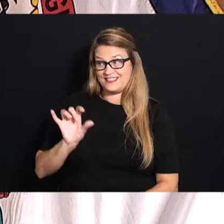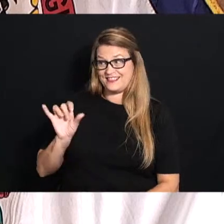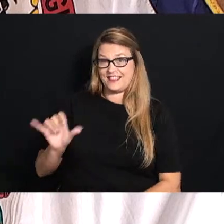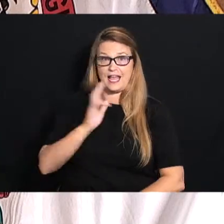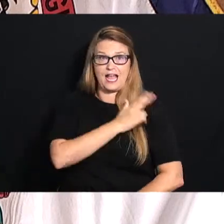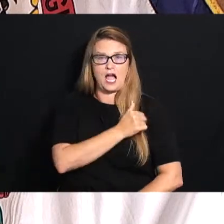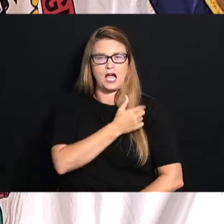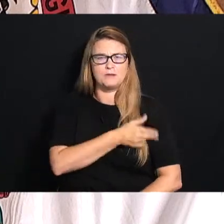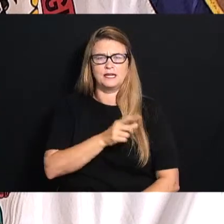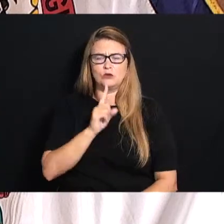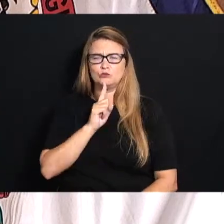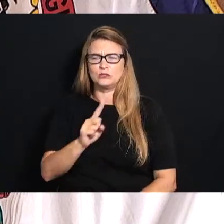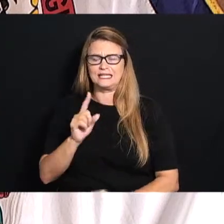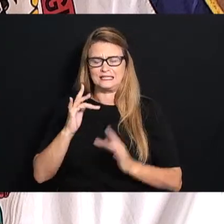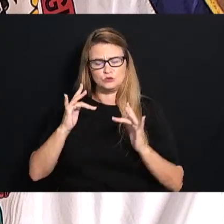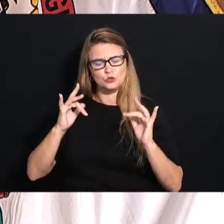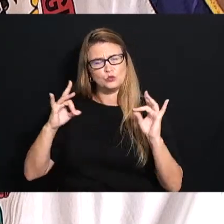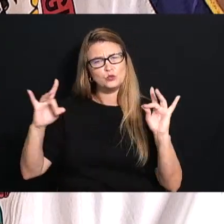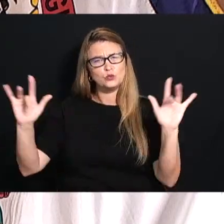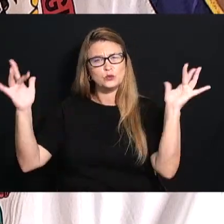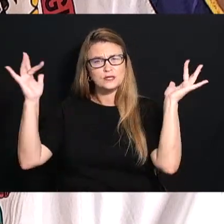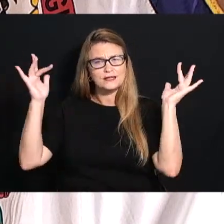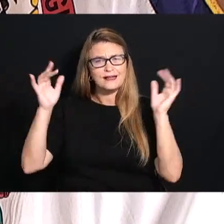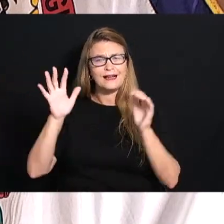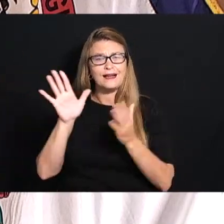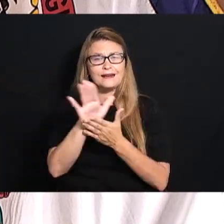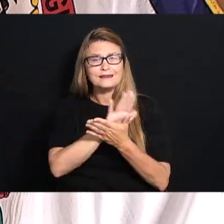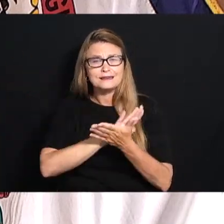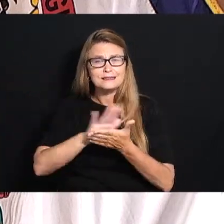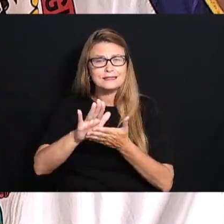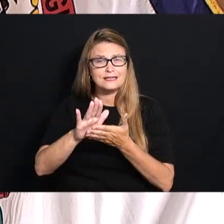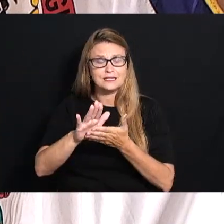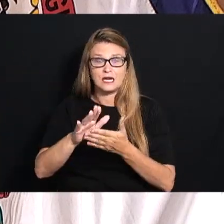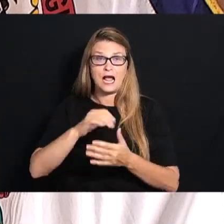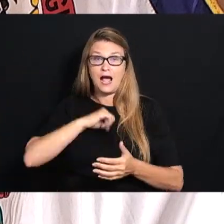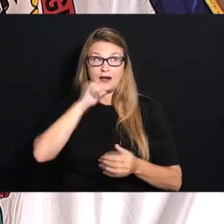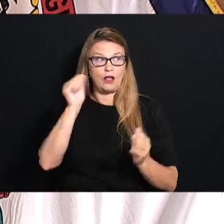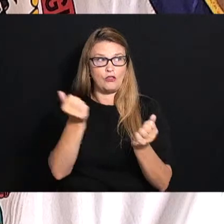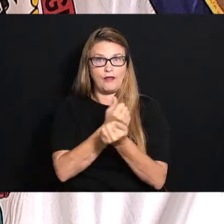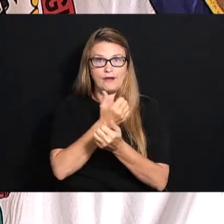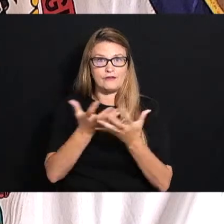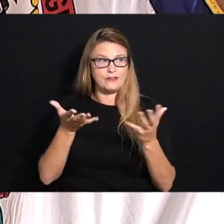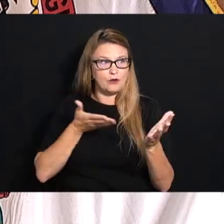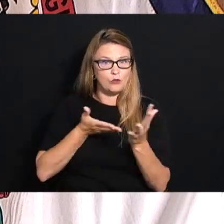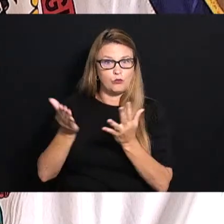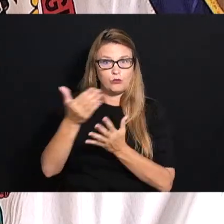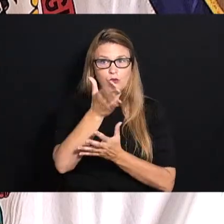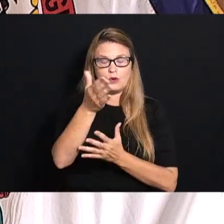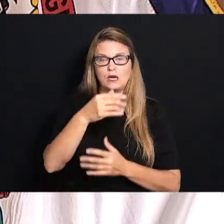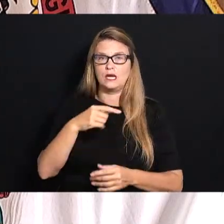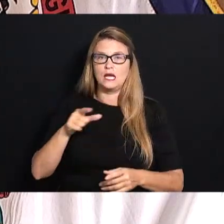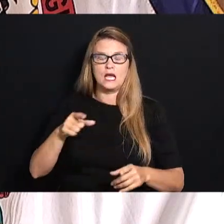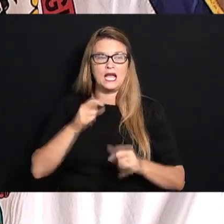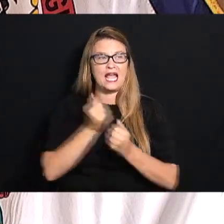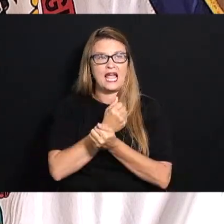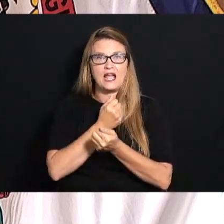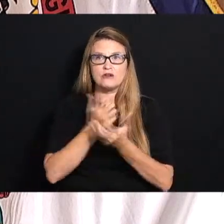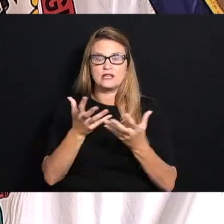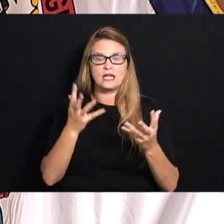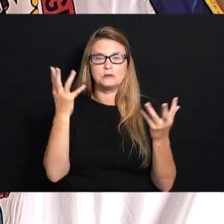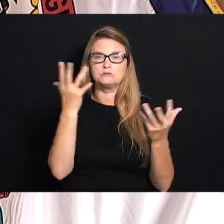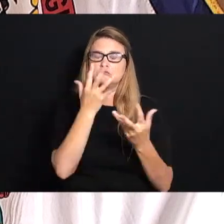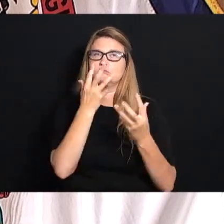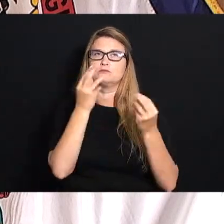was spotless. When I went in there and everything, I didn't go through the whole hospital, but where I went and everything, it was absolutely in